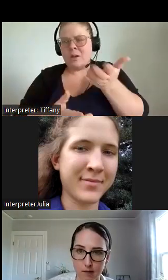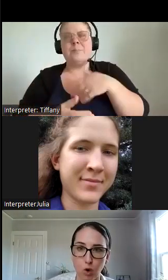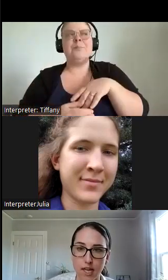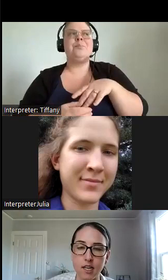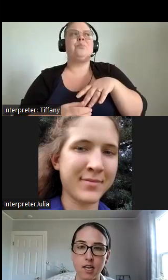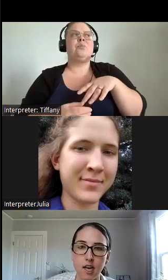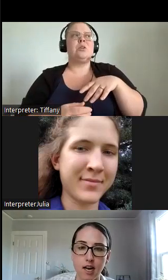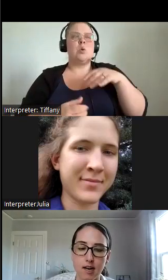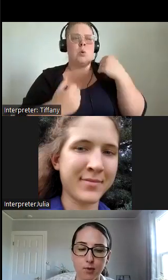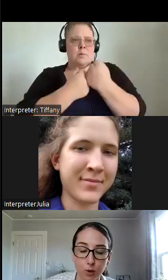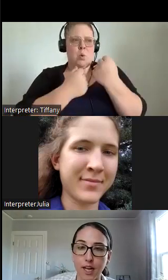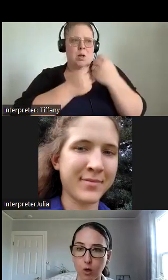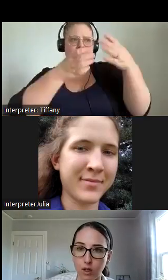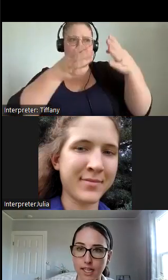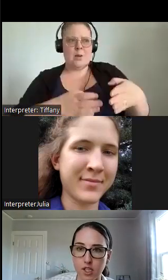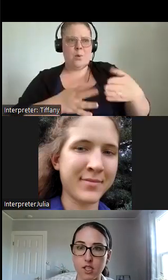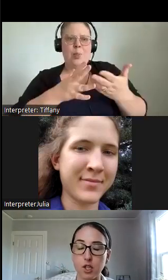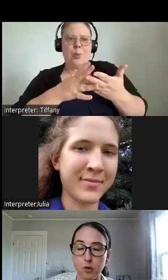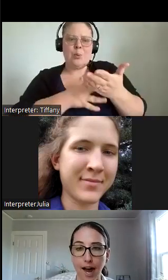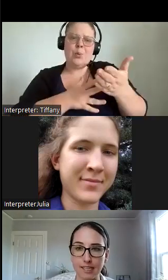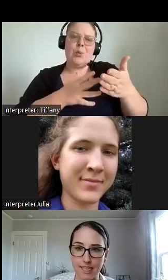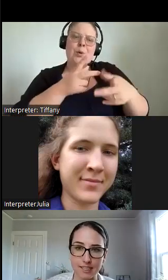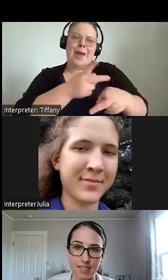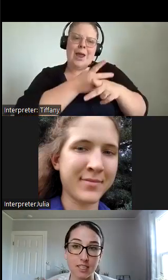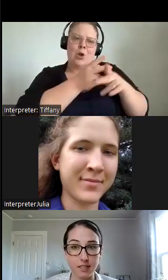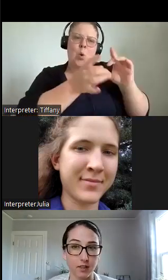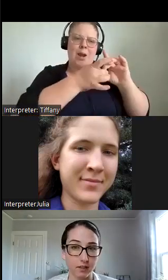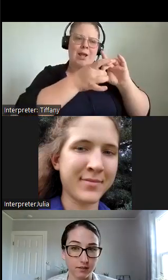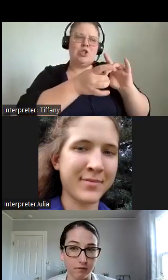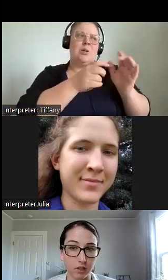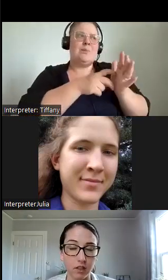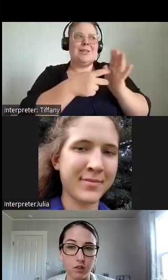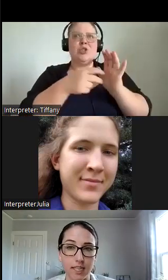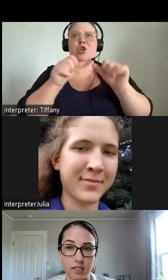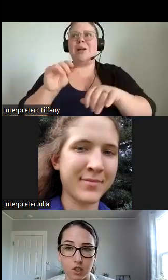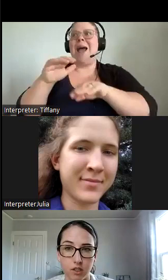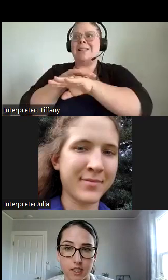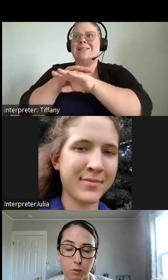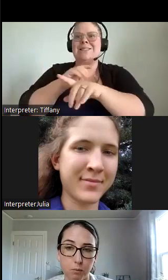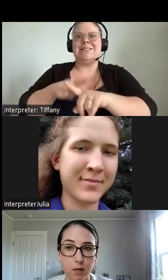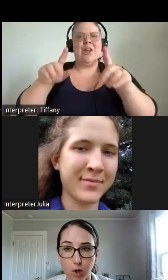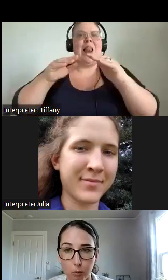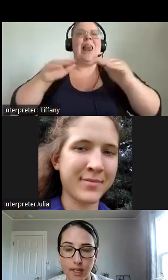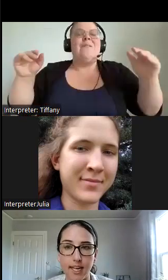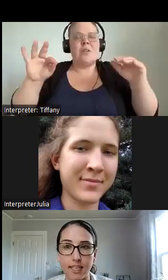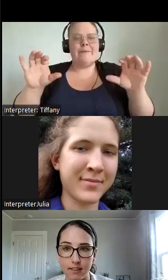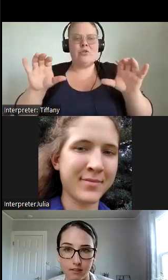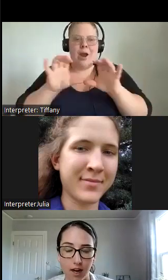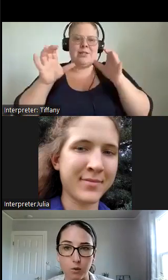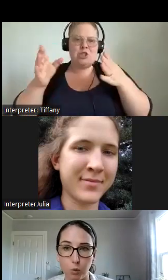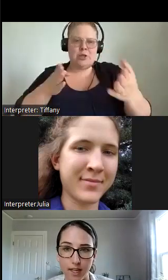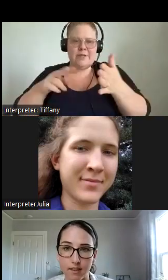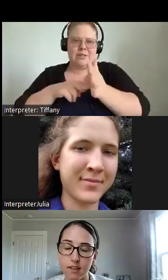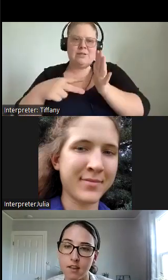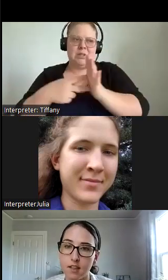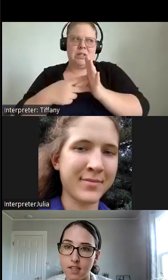supporting someone through care coordination to access a different level of crisis service would be appropriate and in